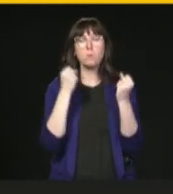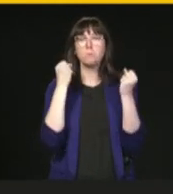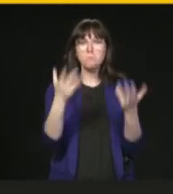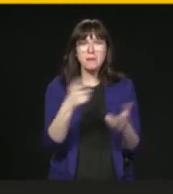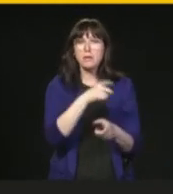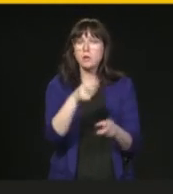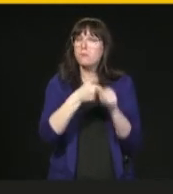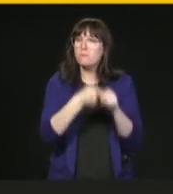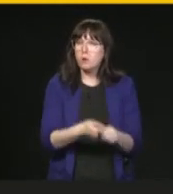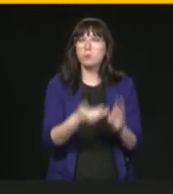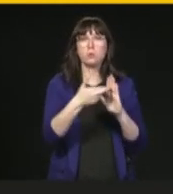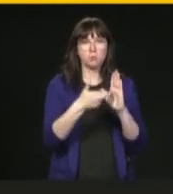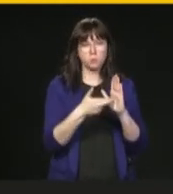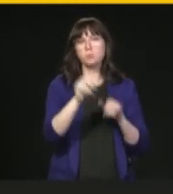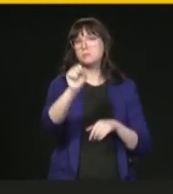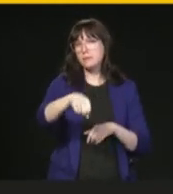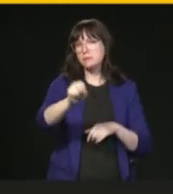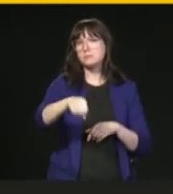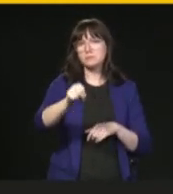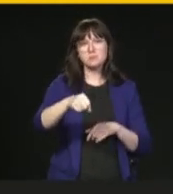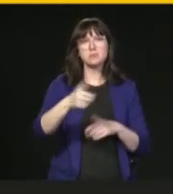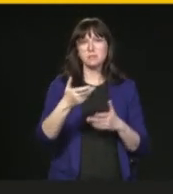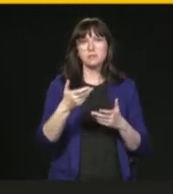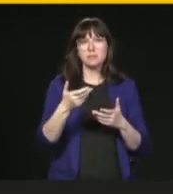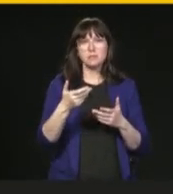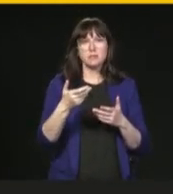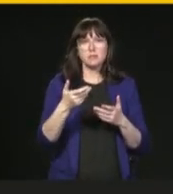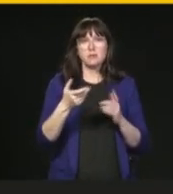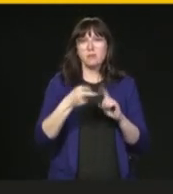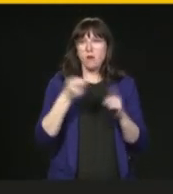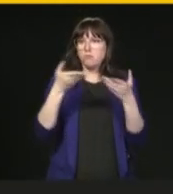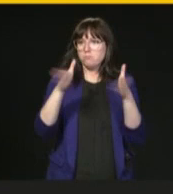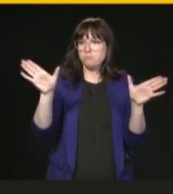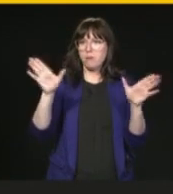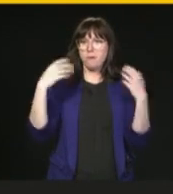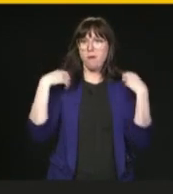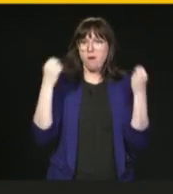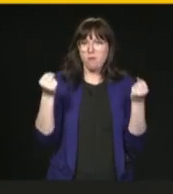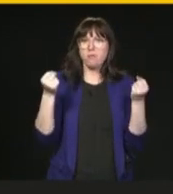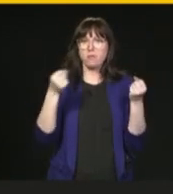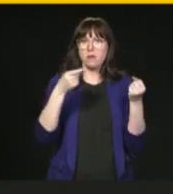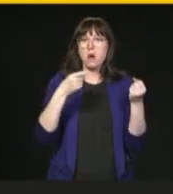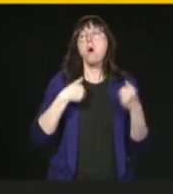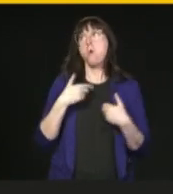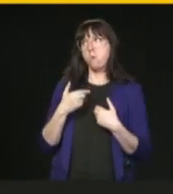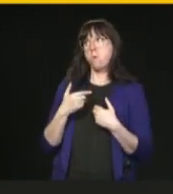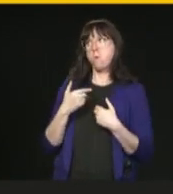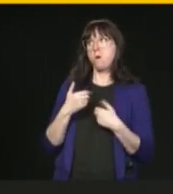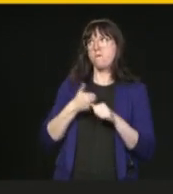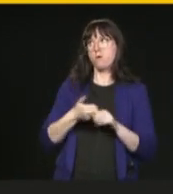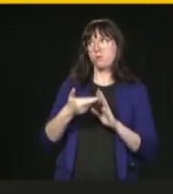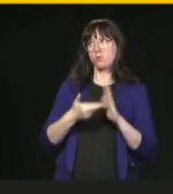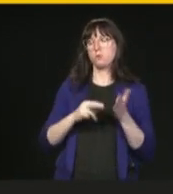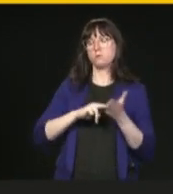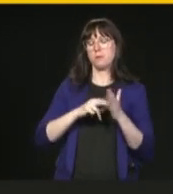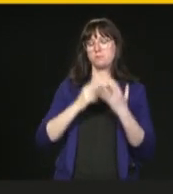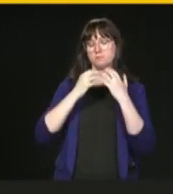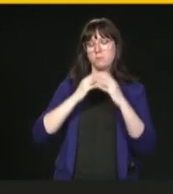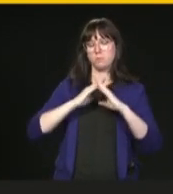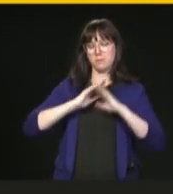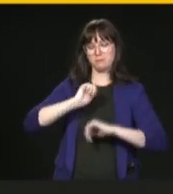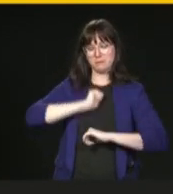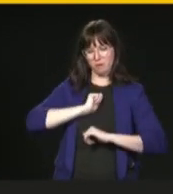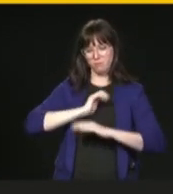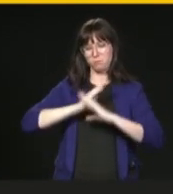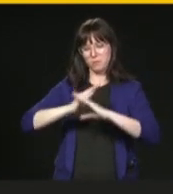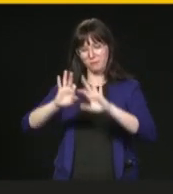the instructions and the rules and the guidelines set out by public health because they know it's about protecting their own safety, protecting that of